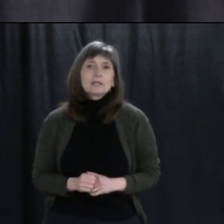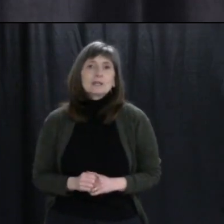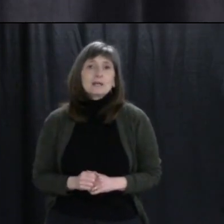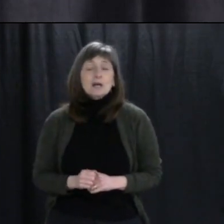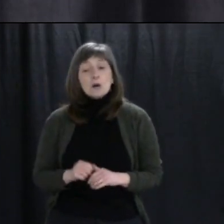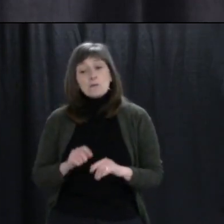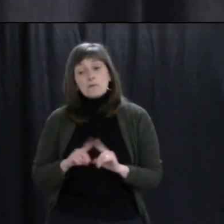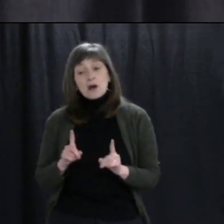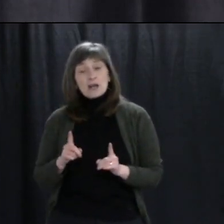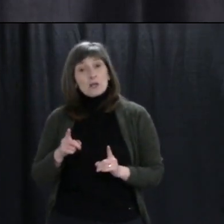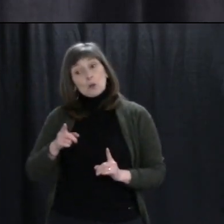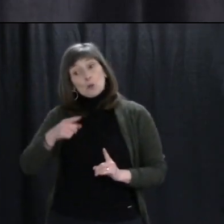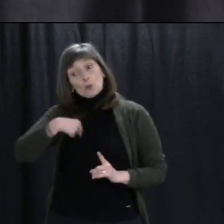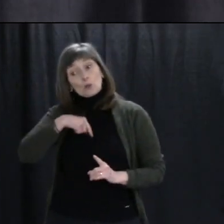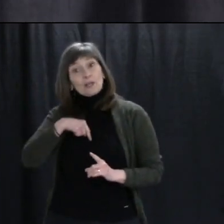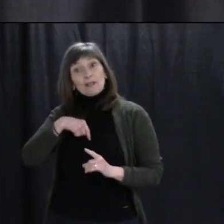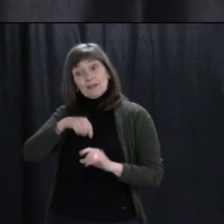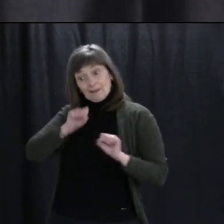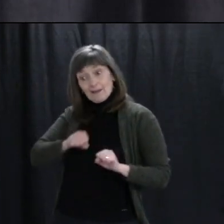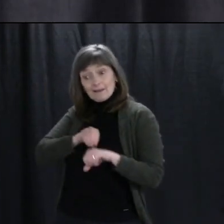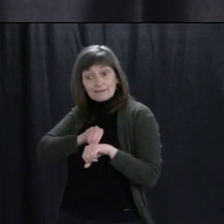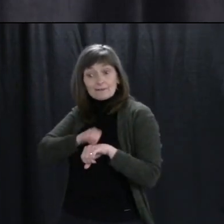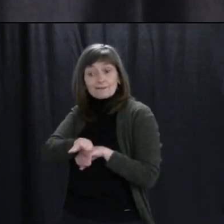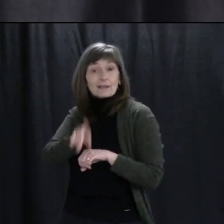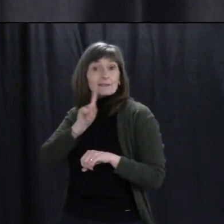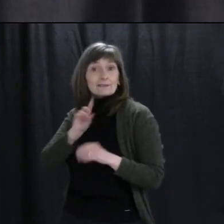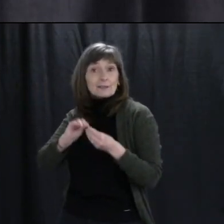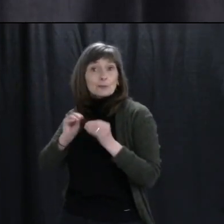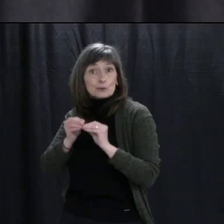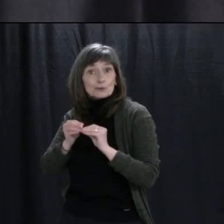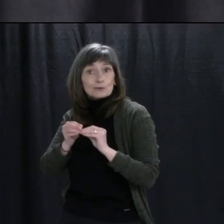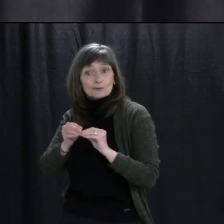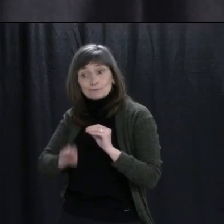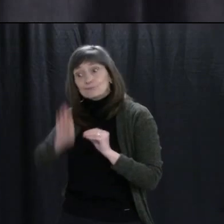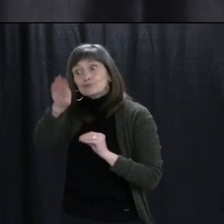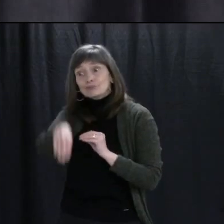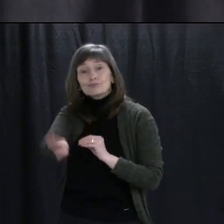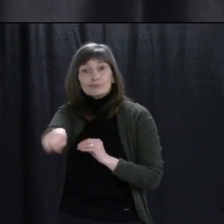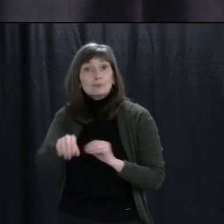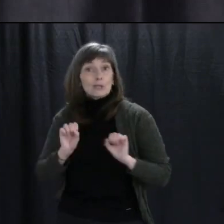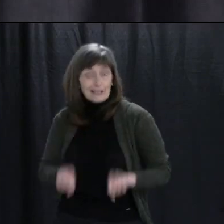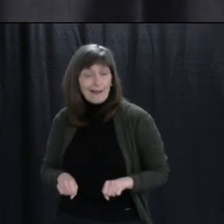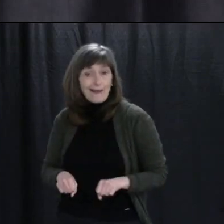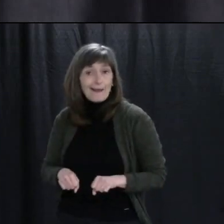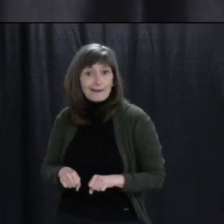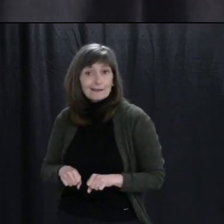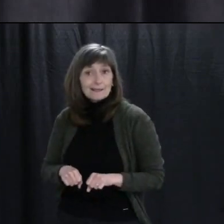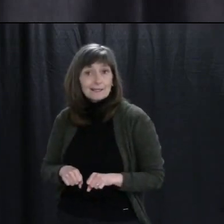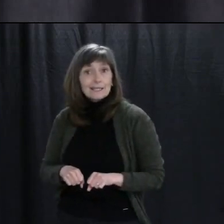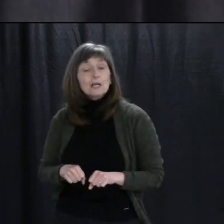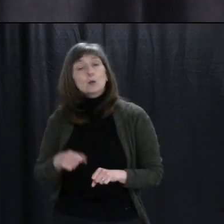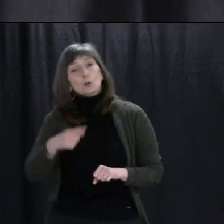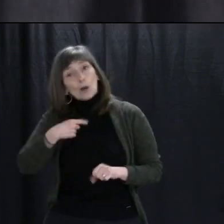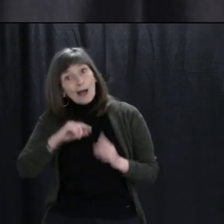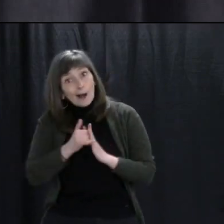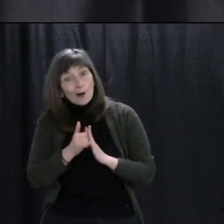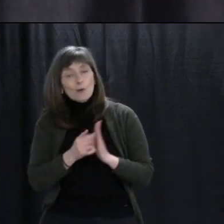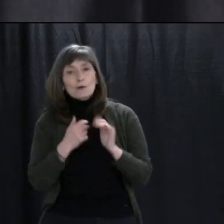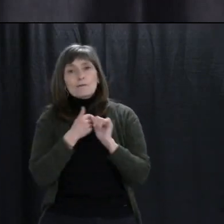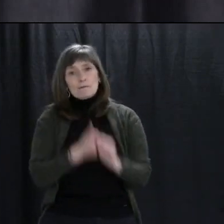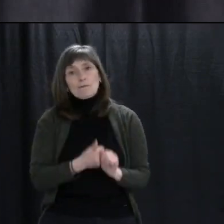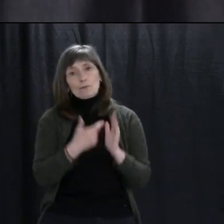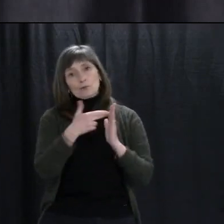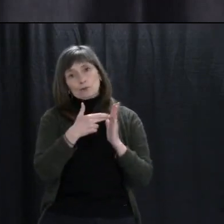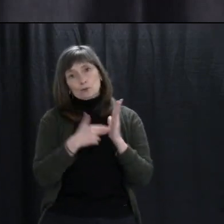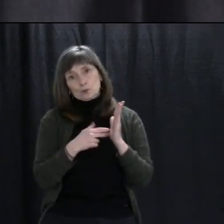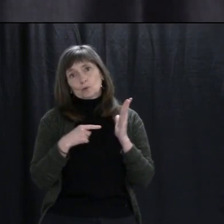for the better by the things we put in place already. And I would urge people to take those orders very seriously, to